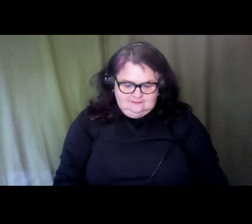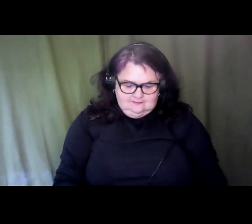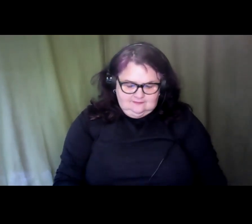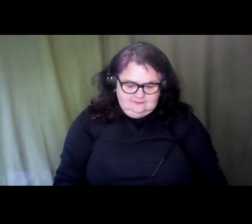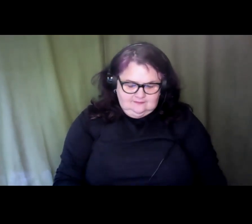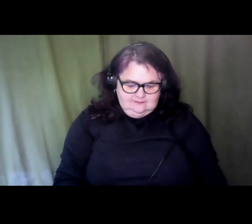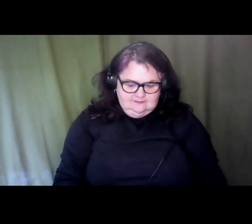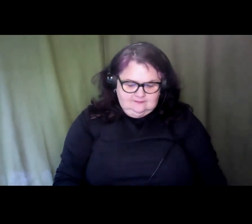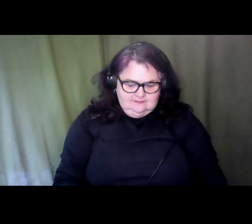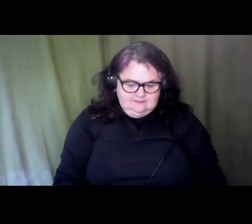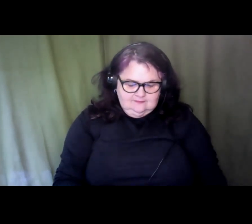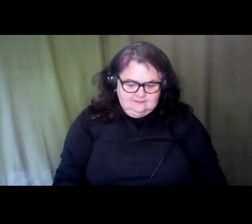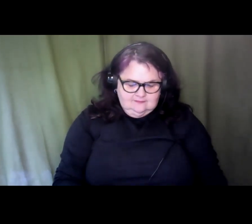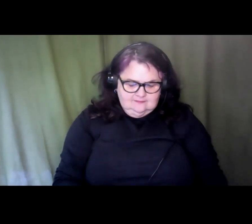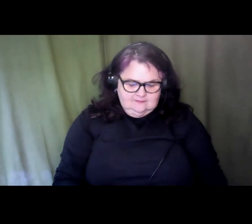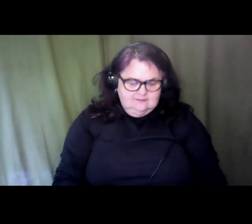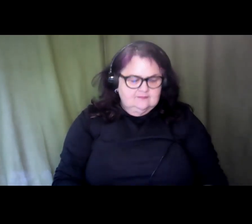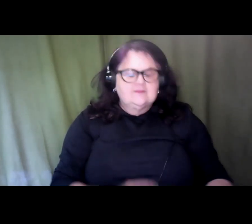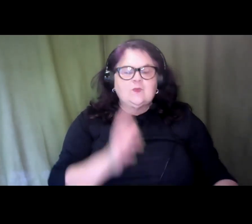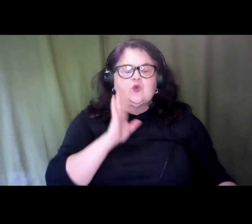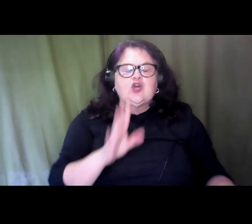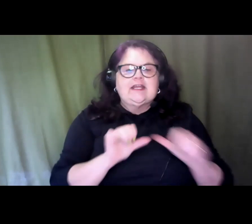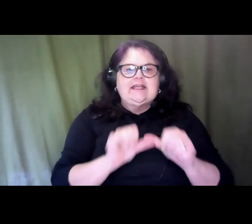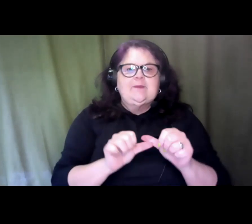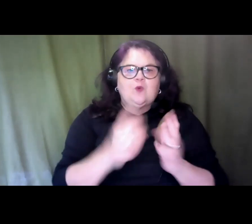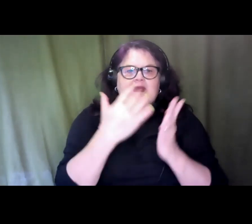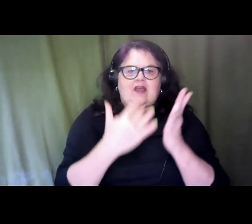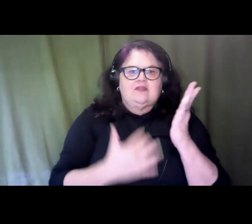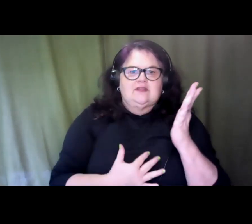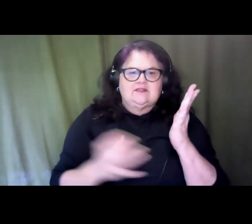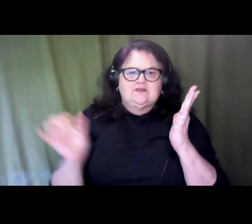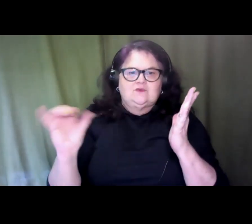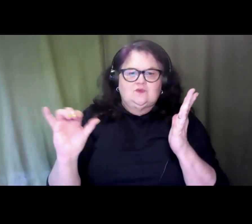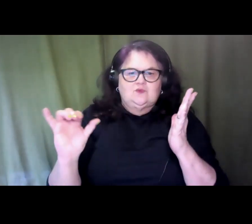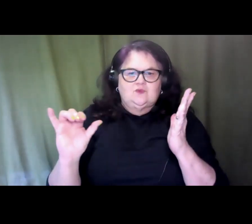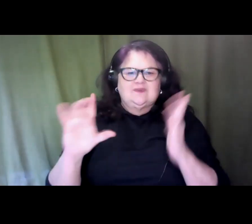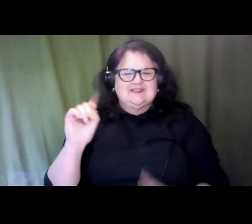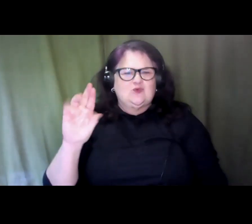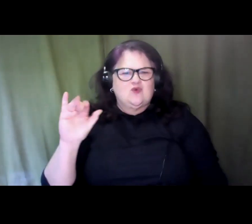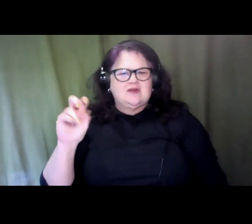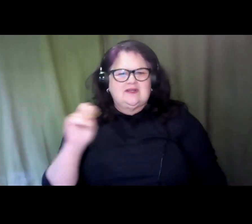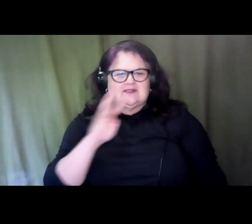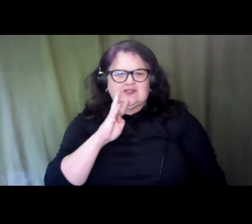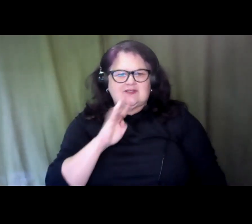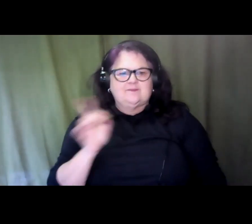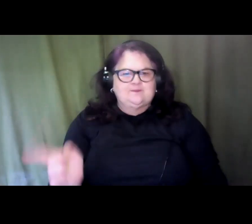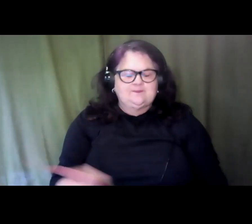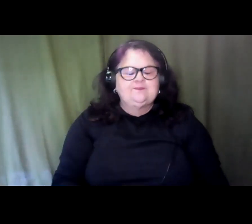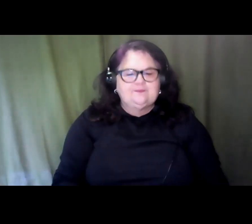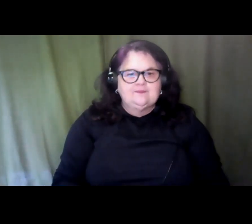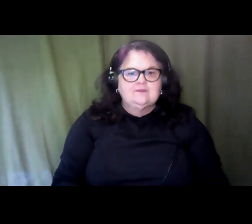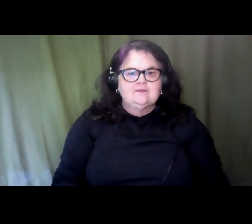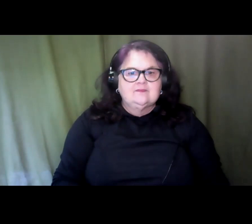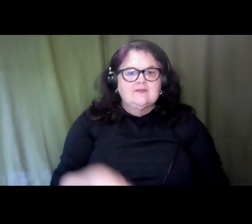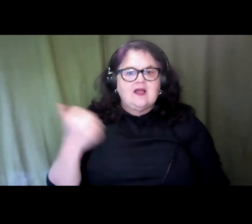We can keep going down the list too, if that's, if we haven't, yeah, if others aren't looking to